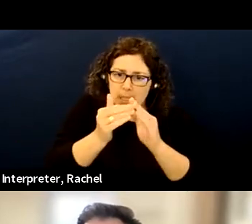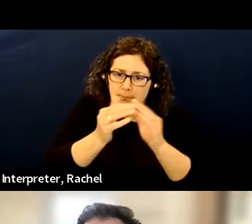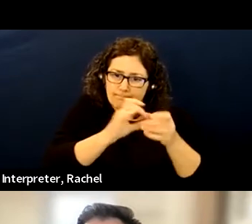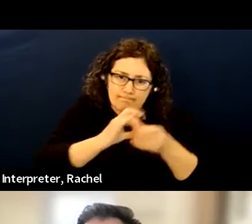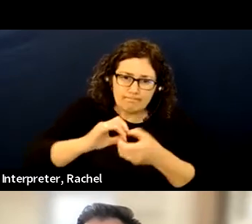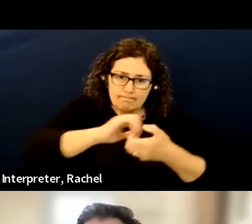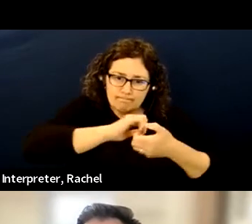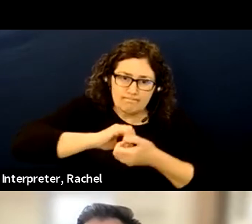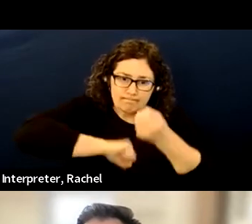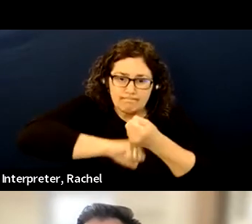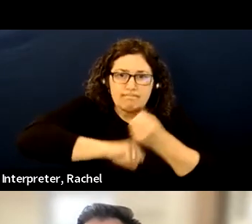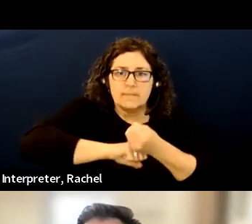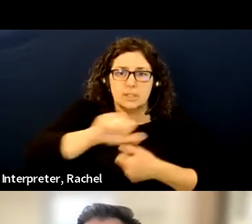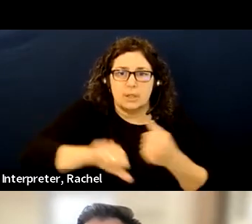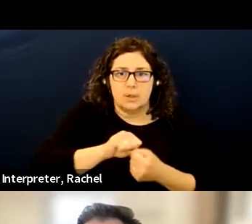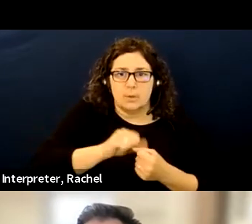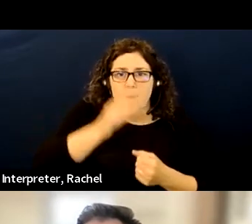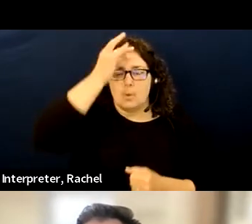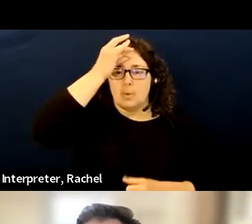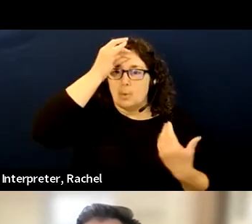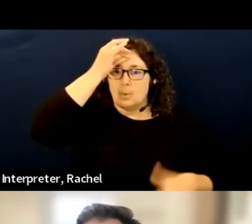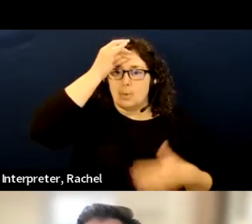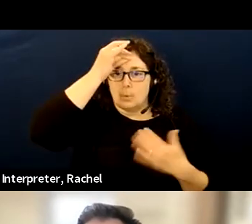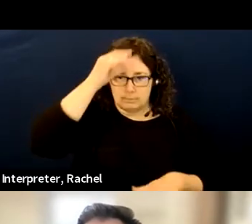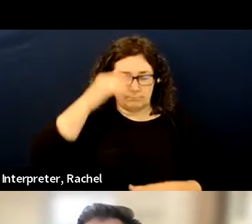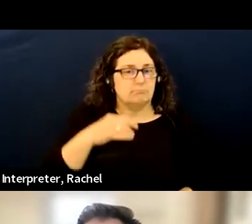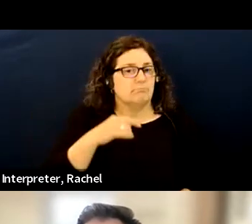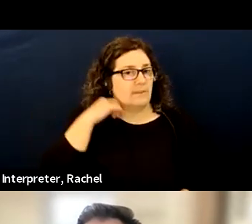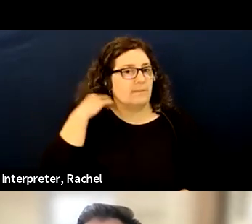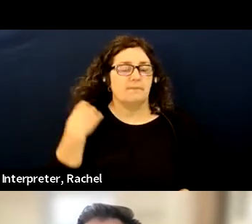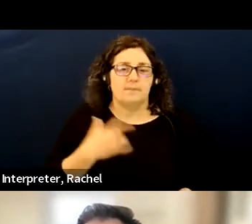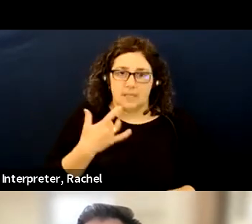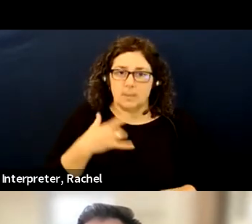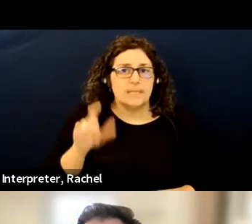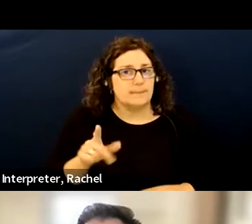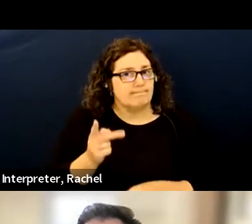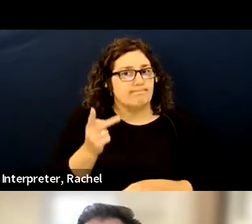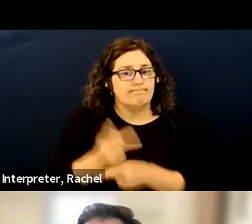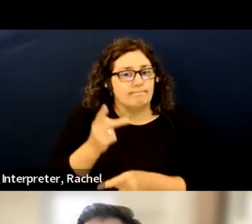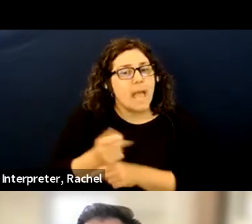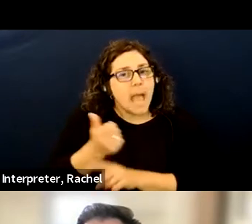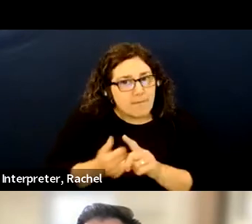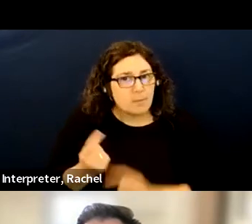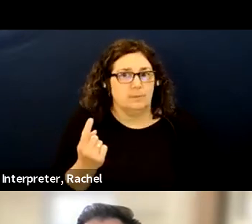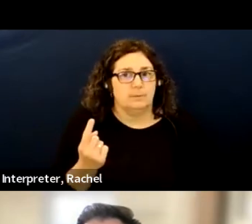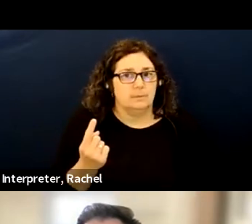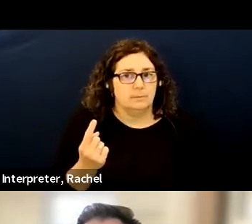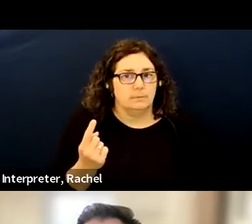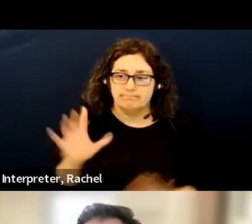really stuck in my brain as something that we need to take care of everyone in our